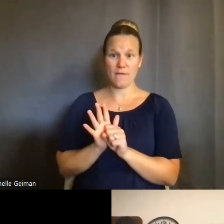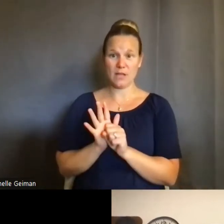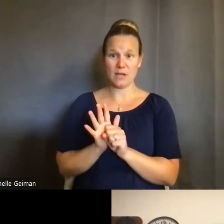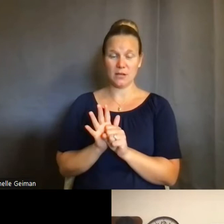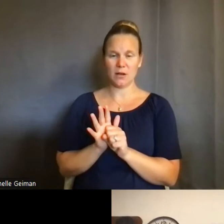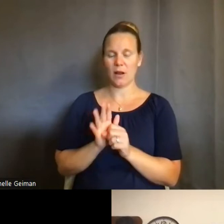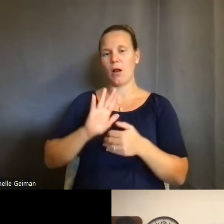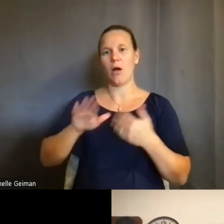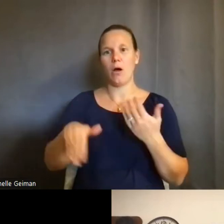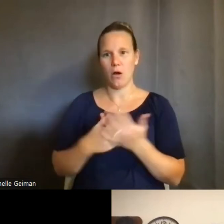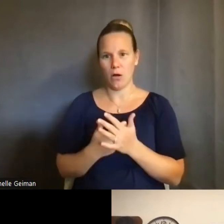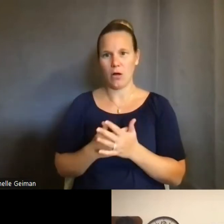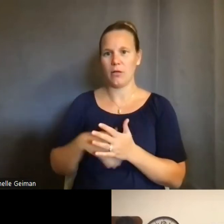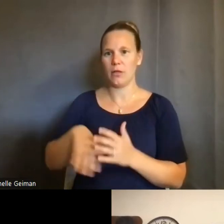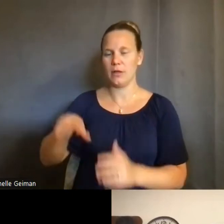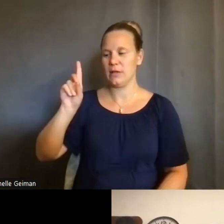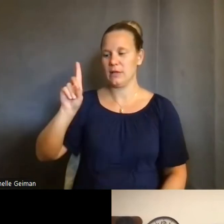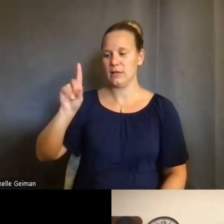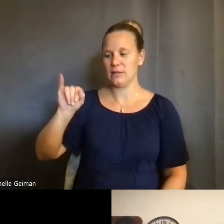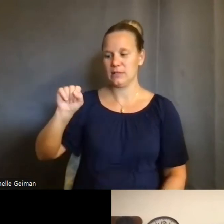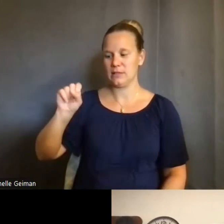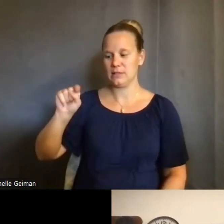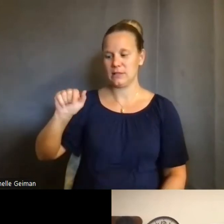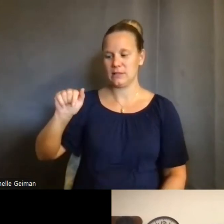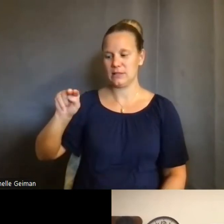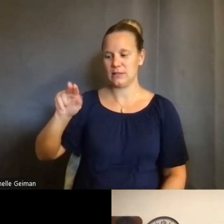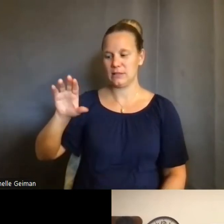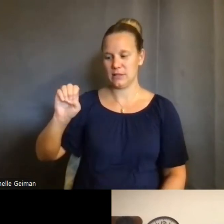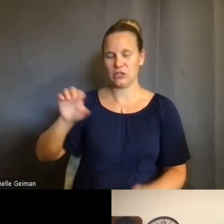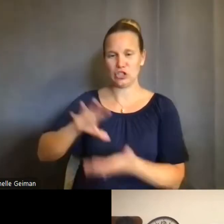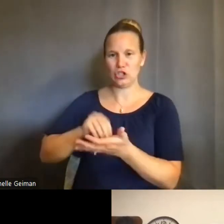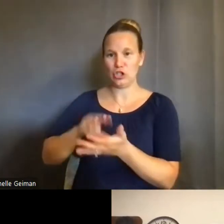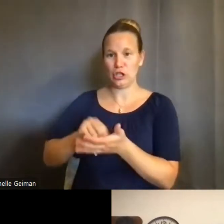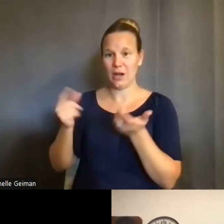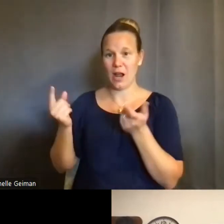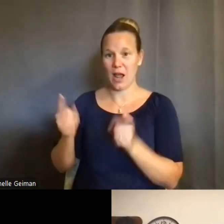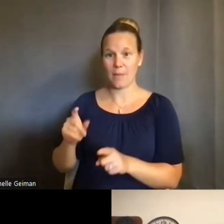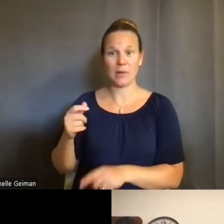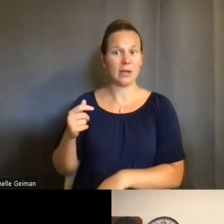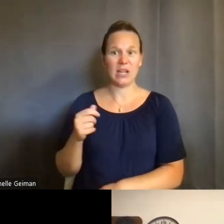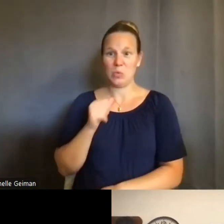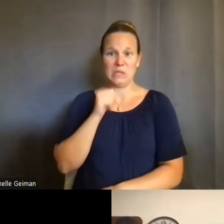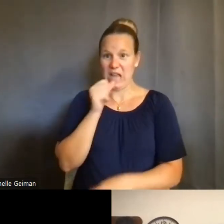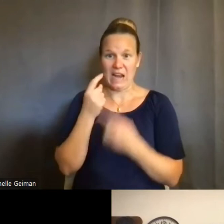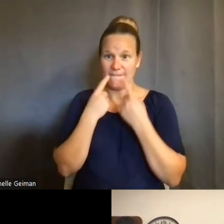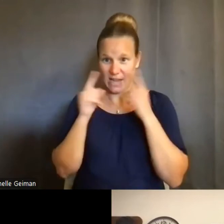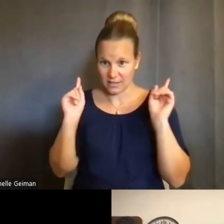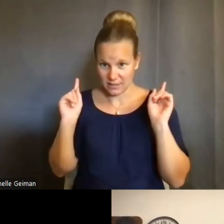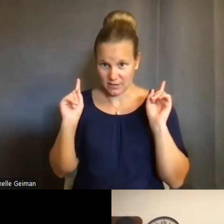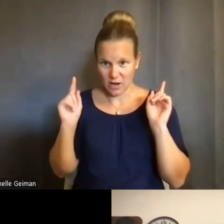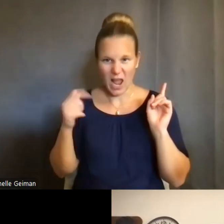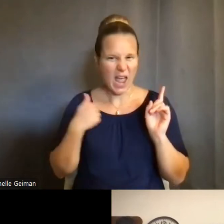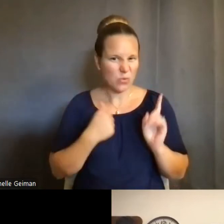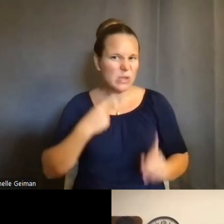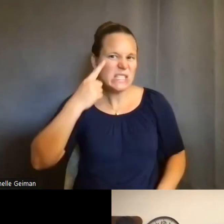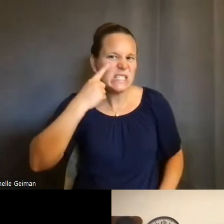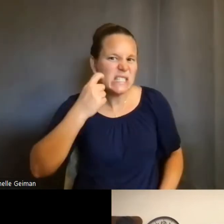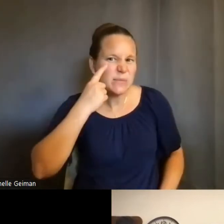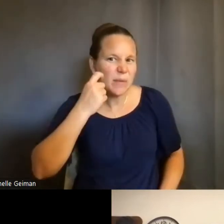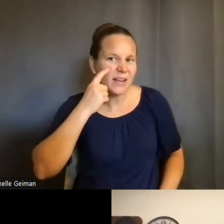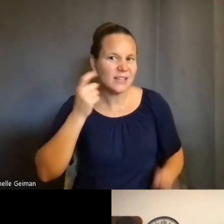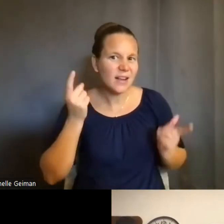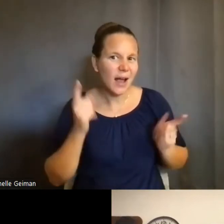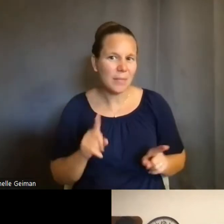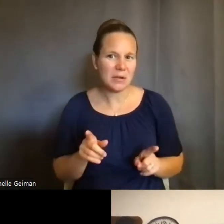effective, right? This was something that was coming anyway in education. We kind of saw it coming to where there was a push for